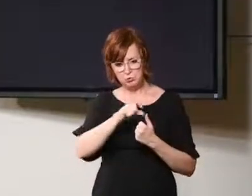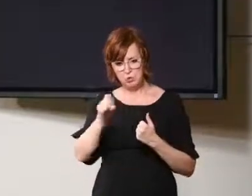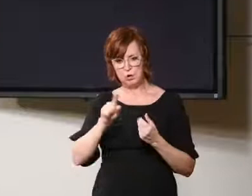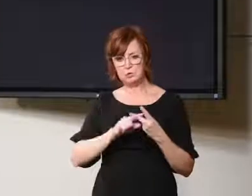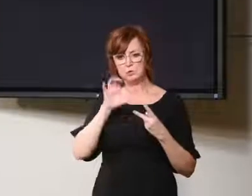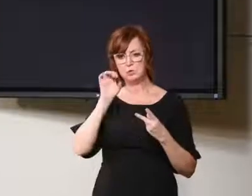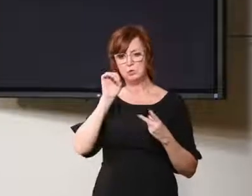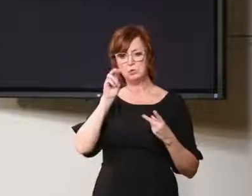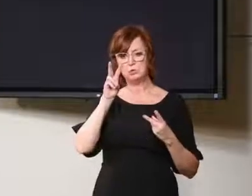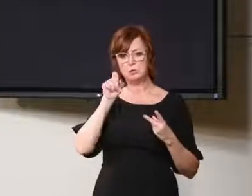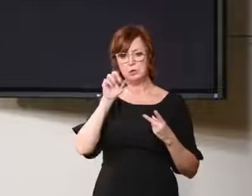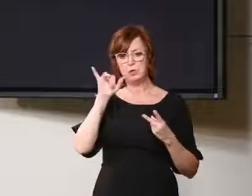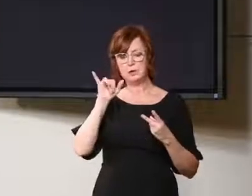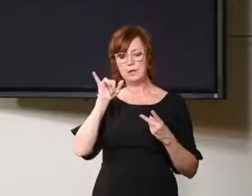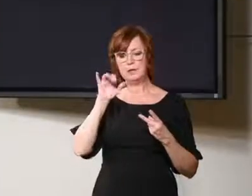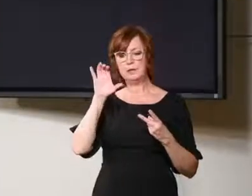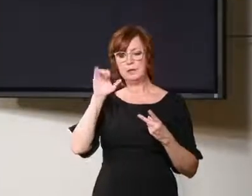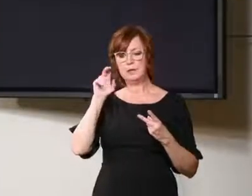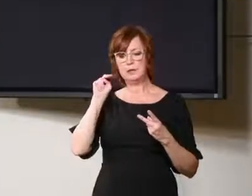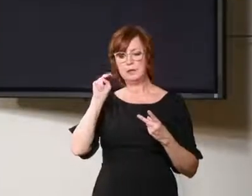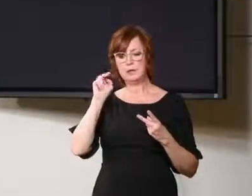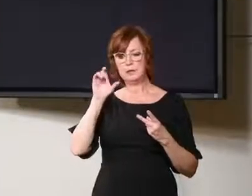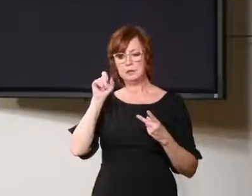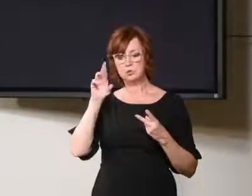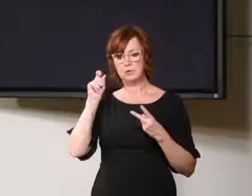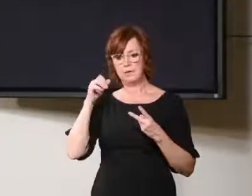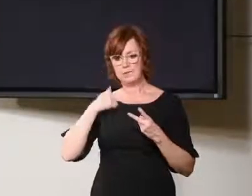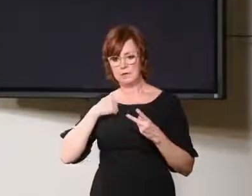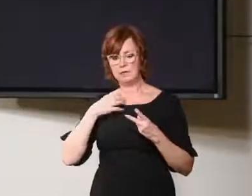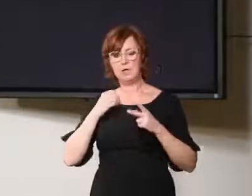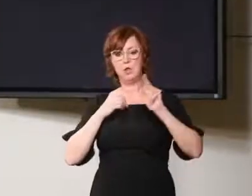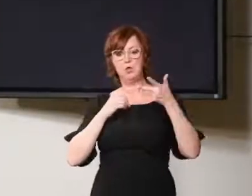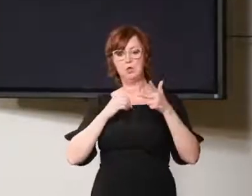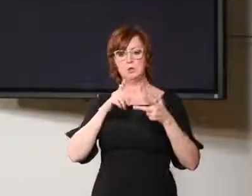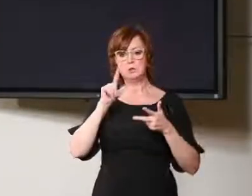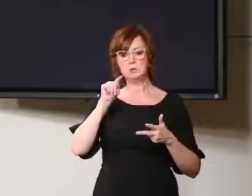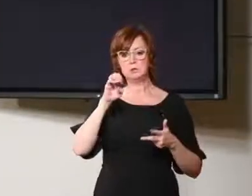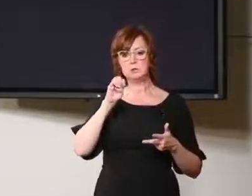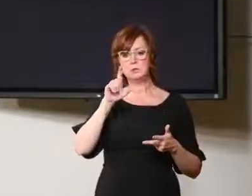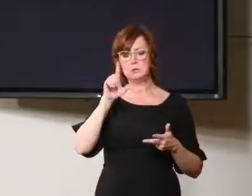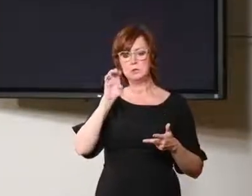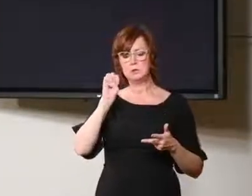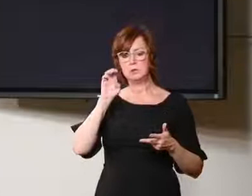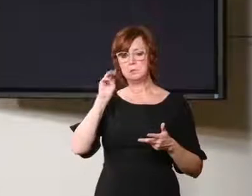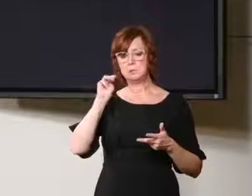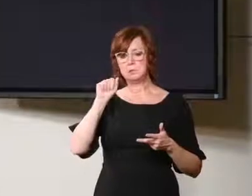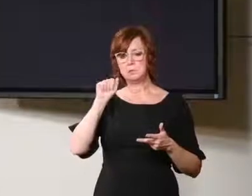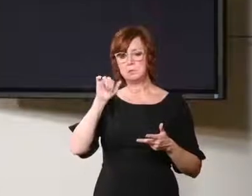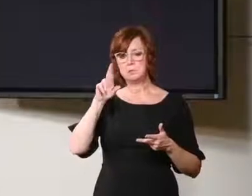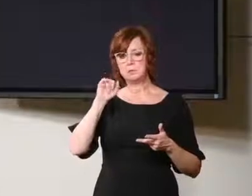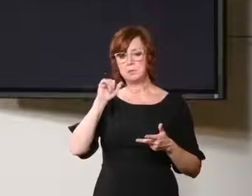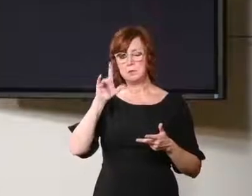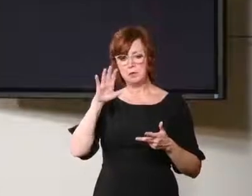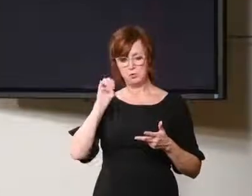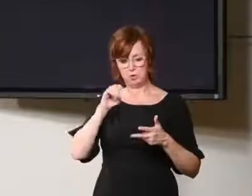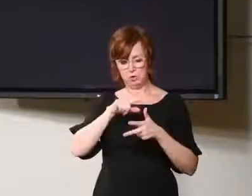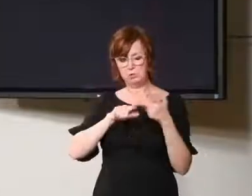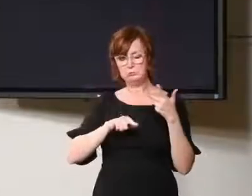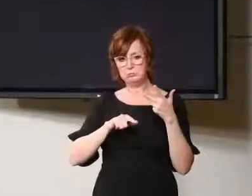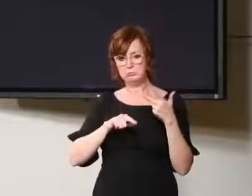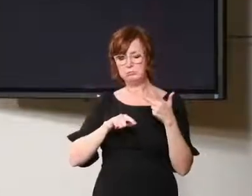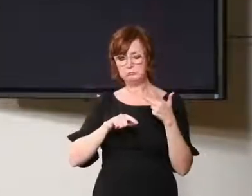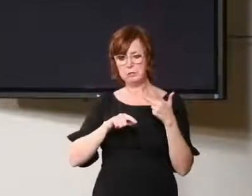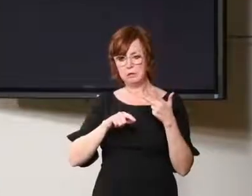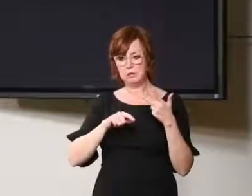of course Telemiracles. So we haven't considered the former, but I would actively, call